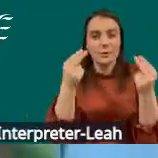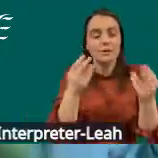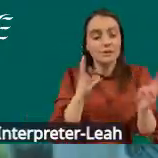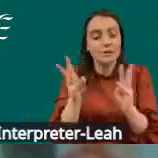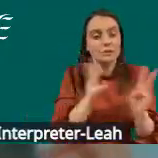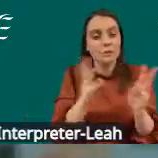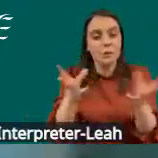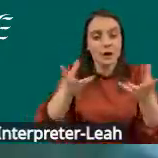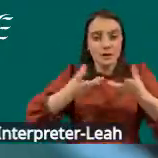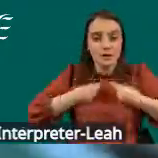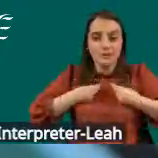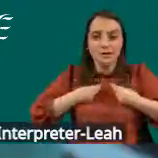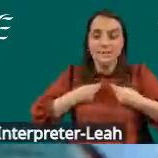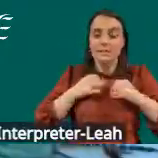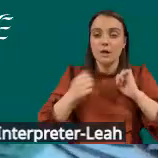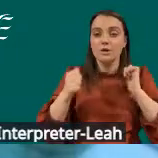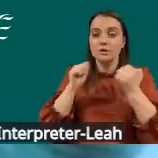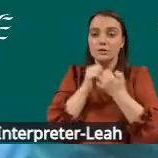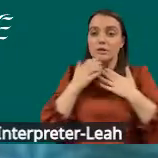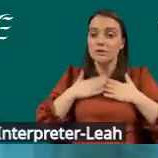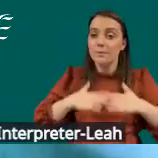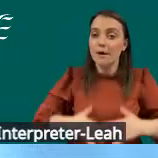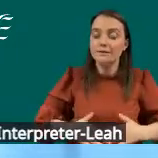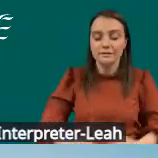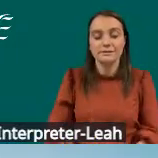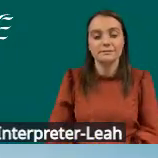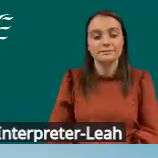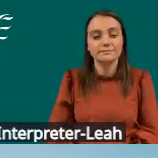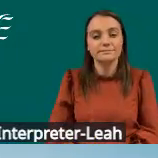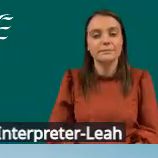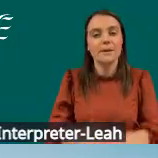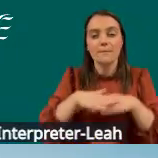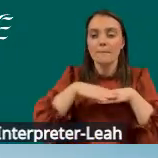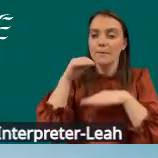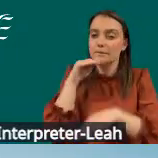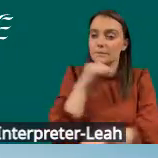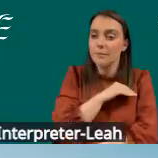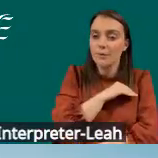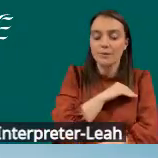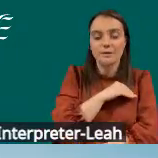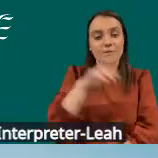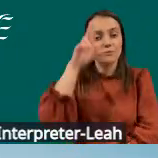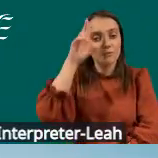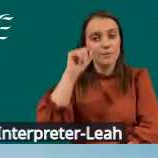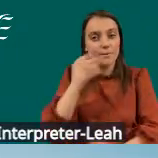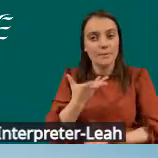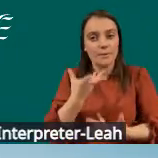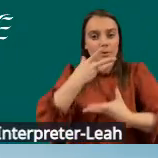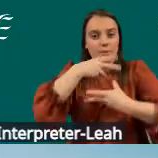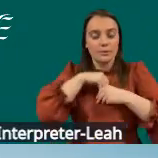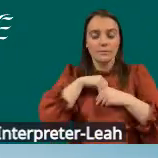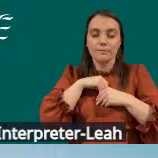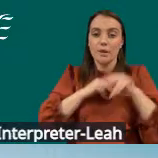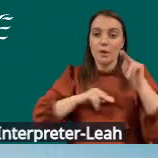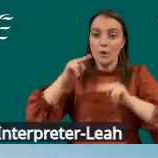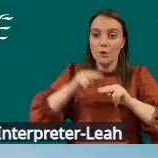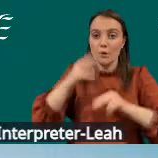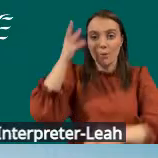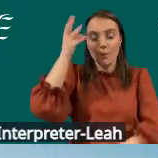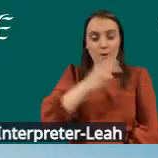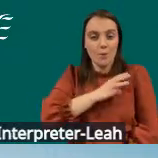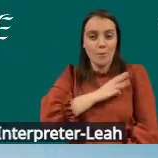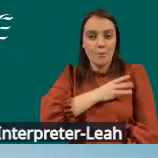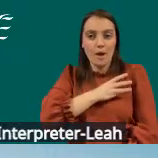our ever-changing bodies. Most importantly, remember to embrace the newer, wiser, stronger